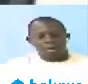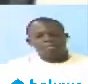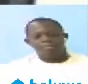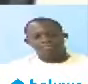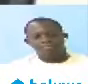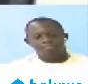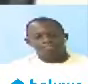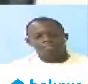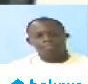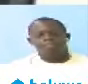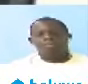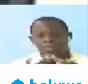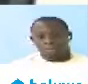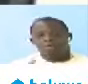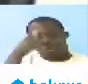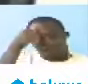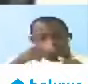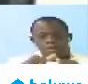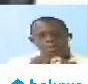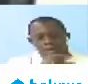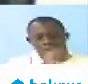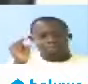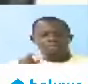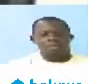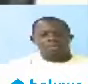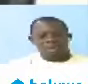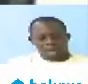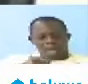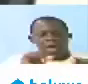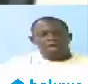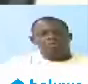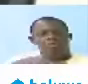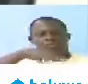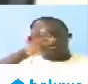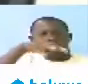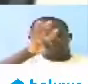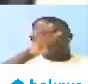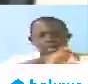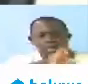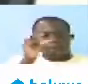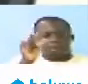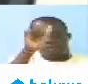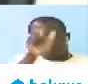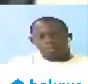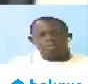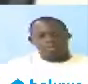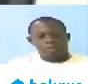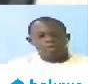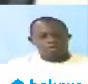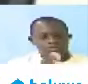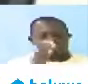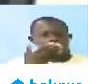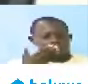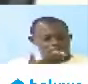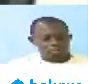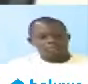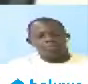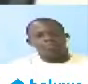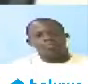Ngaklo Lamafolo. Yes, for the time being, I can Round remember. Round 14, huh? Mutanin Nani, Sai Heklo Lama. Okay, proceed, please.